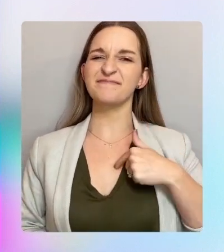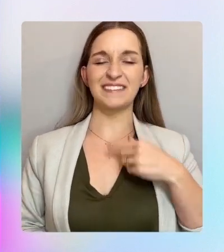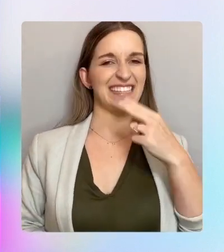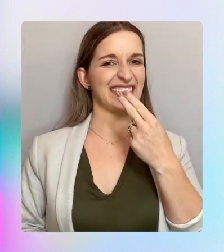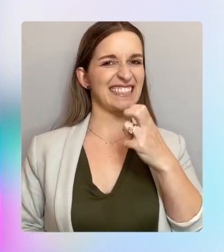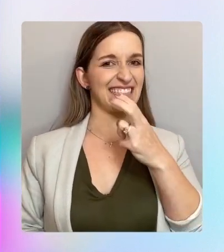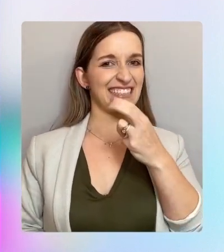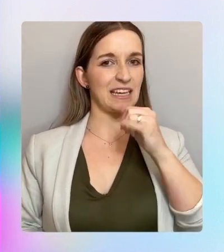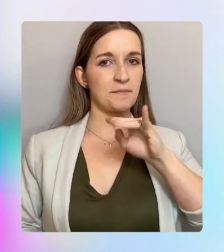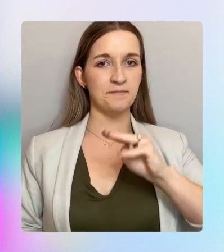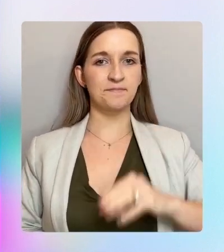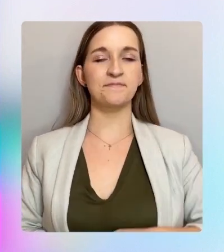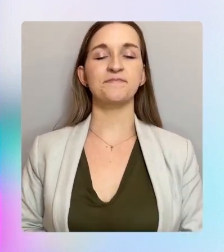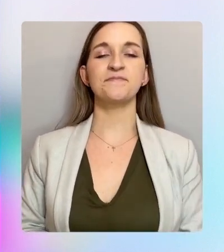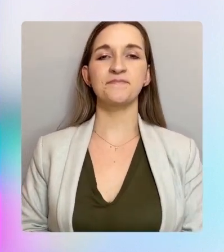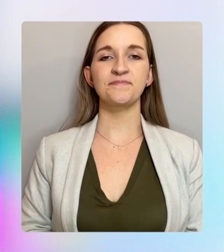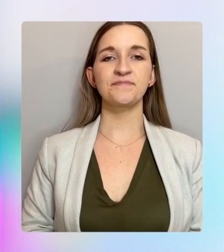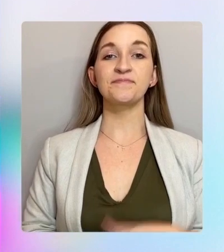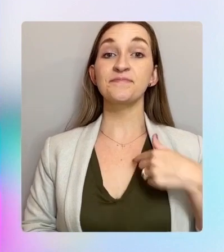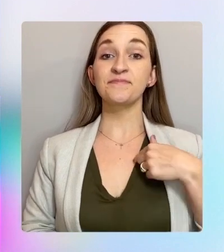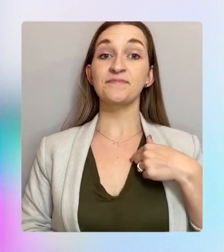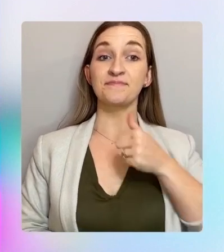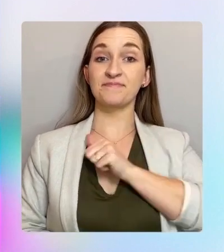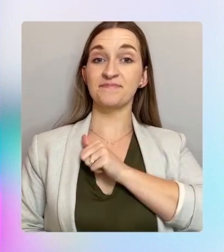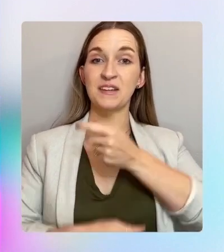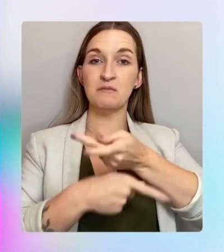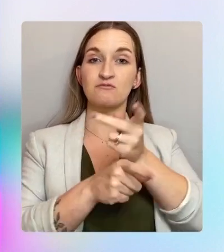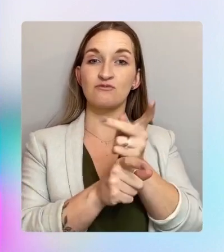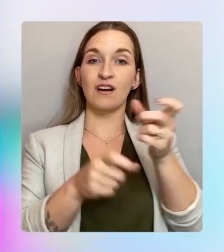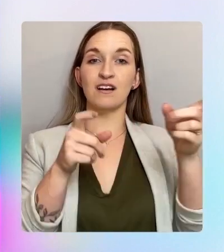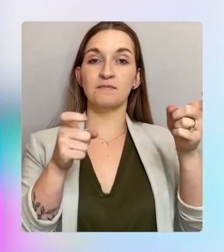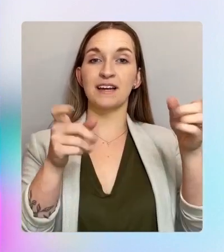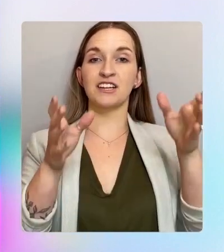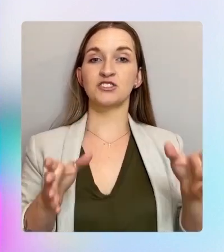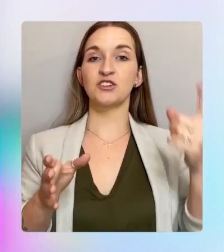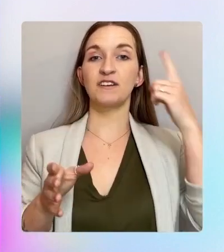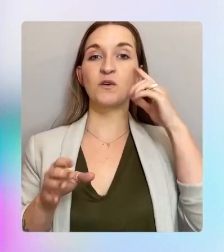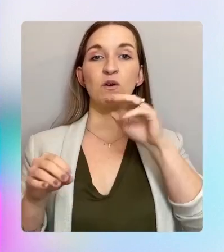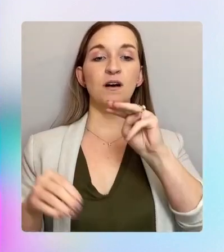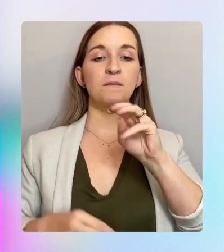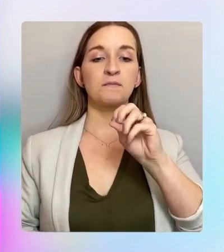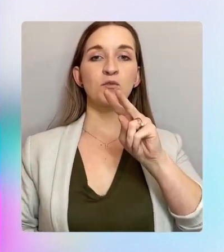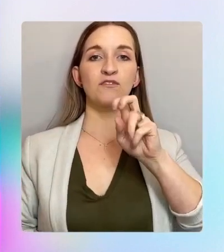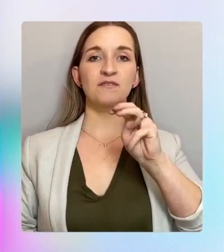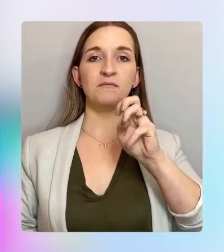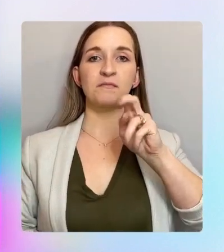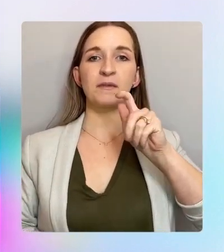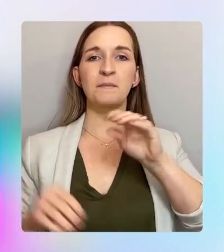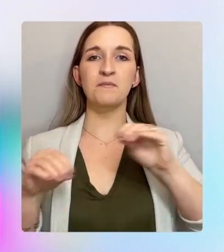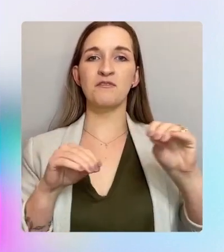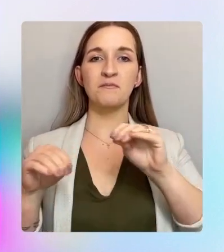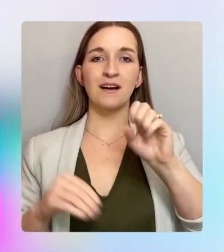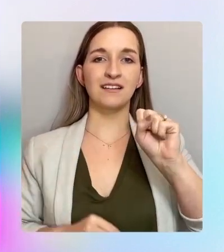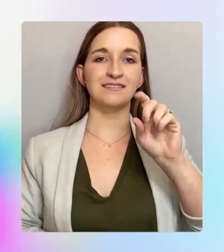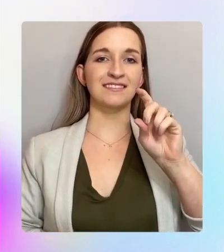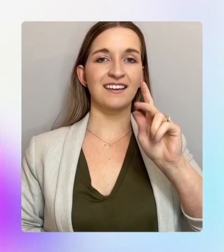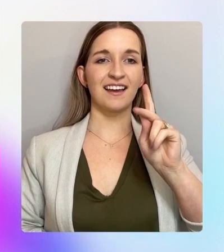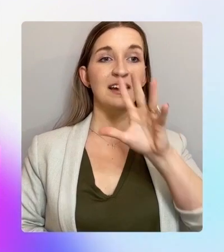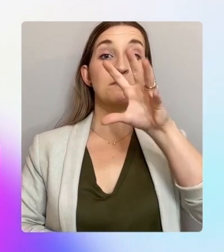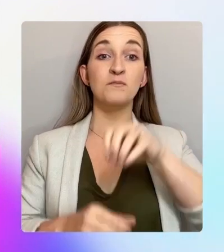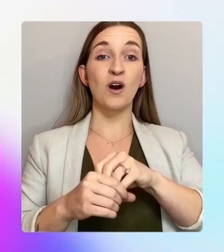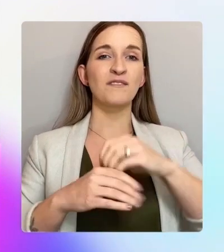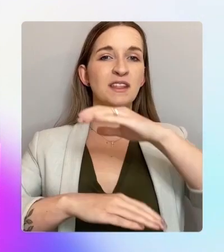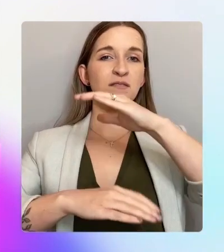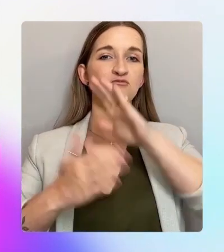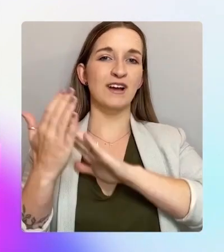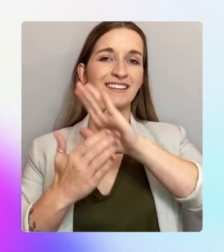him. I'm a product manager responsible for the Movement SDK, which is part of the Presence platform. The Presence